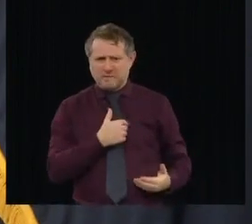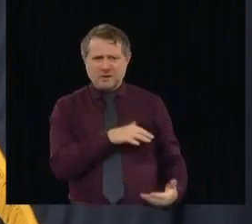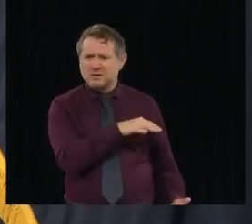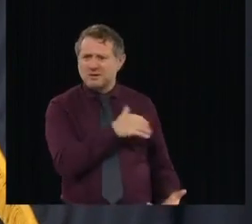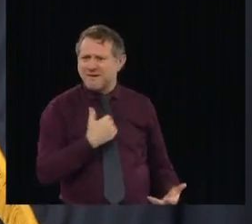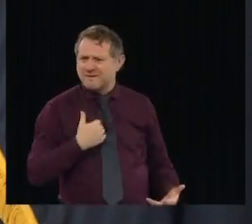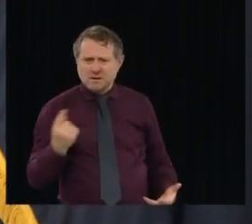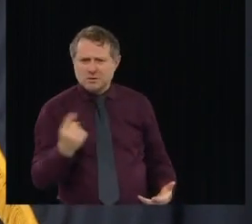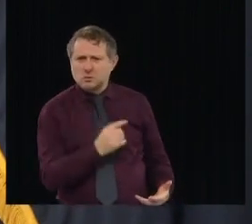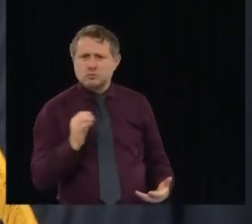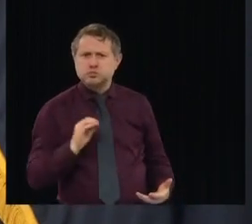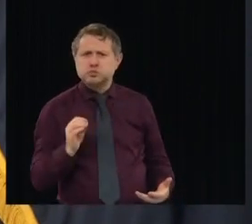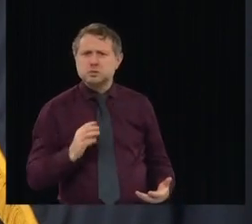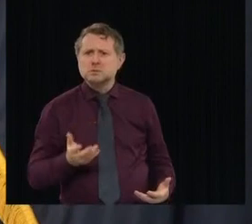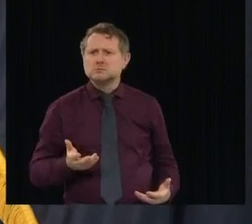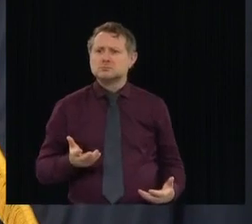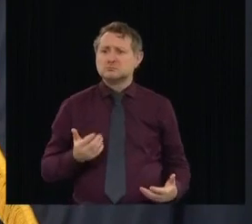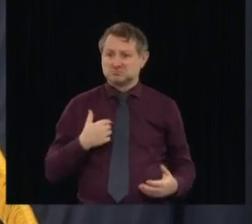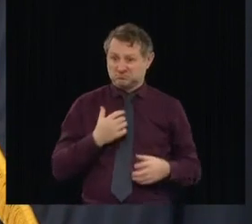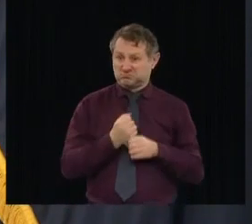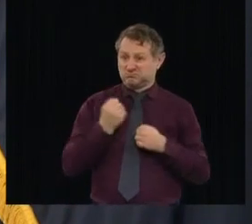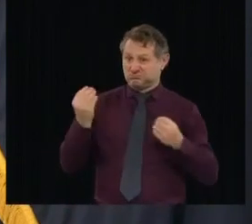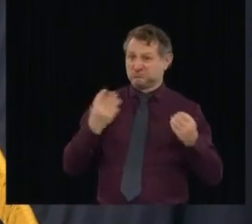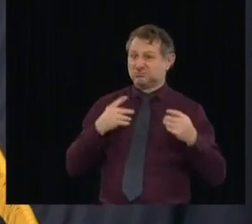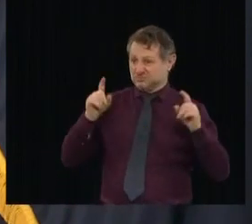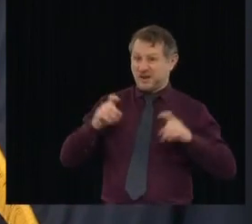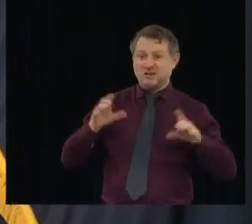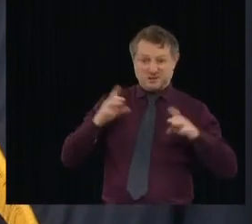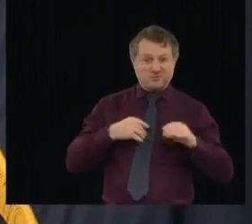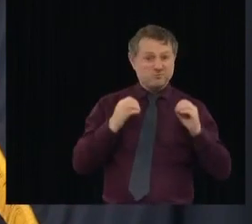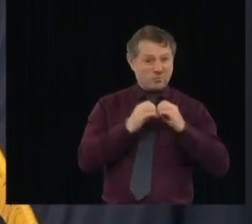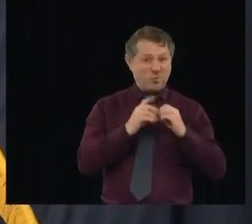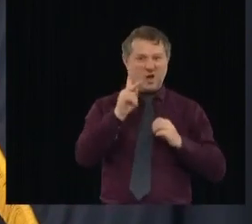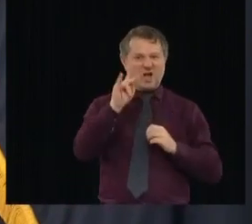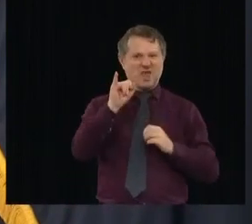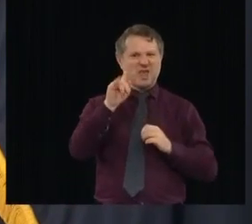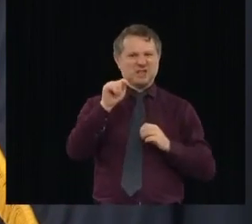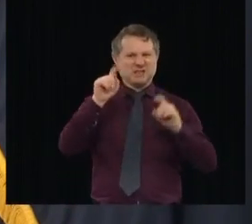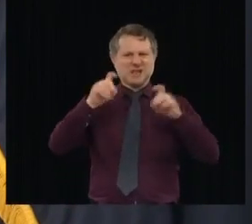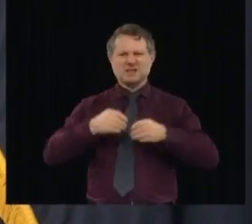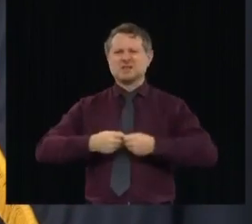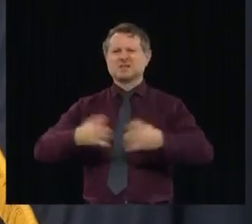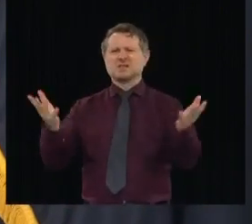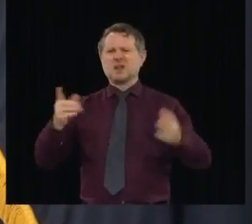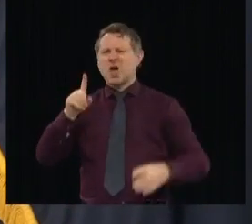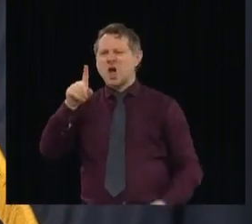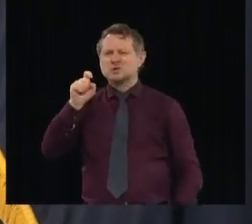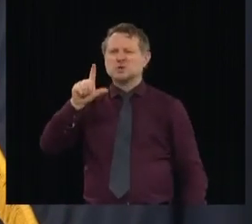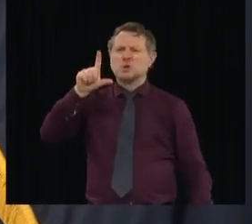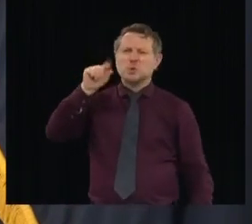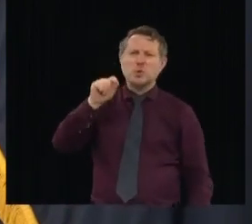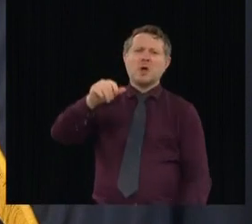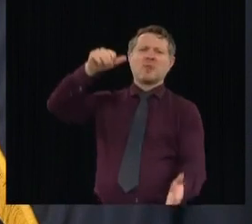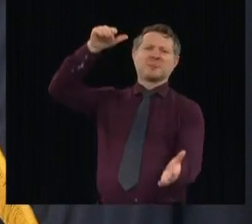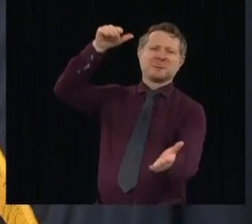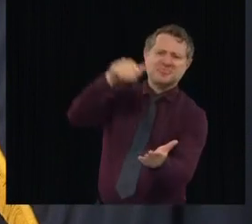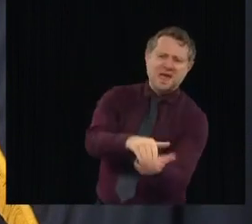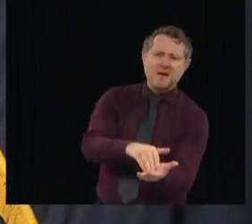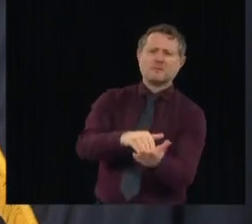about 120,000 out to nursing homes now. So it is something we have to do, and we will